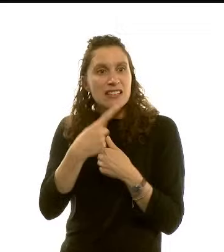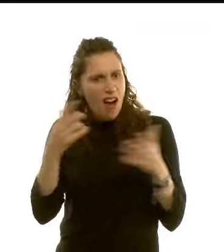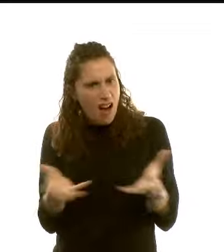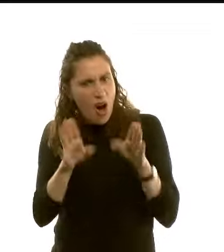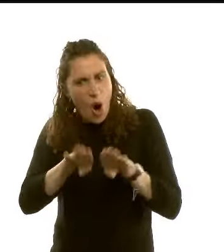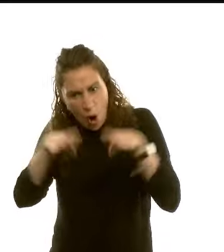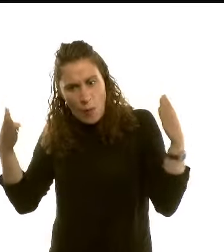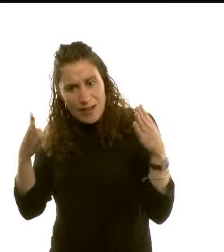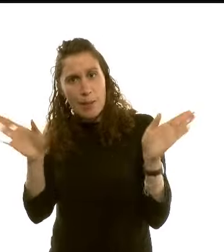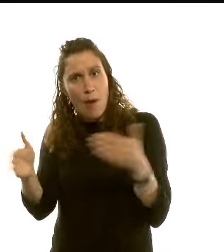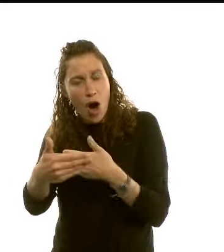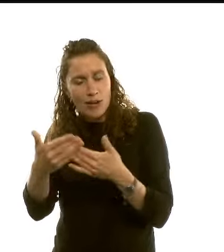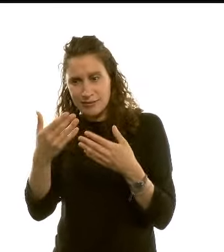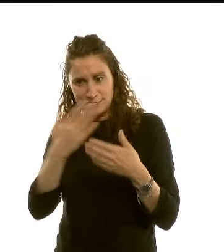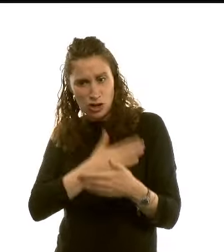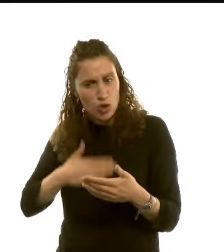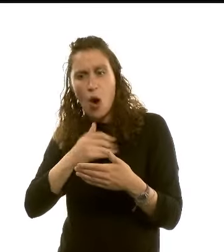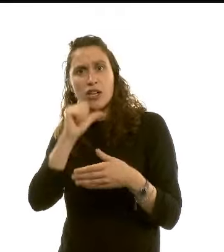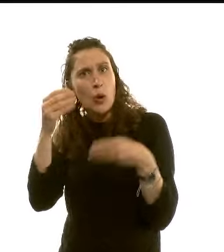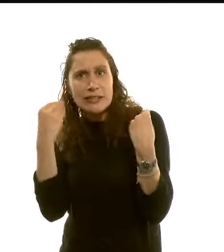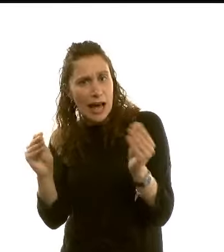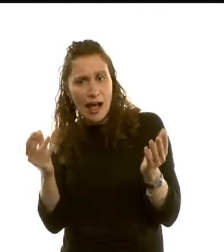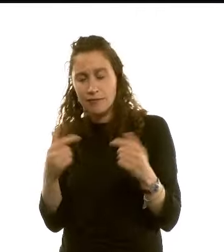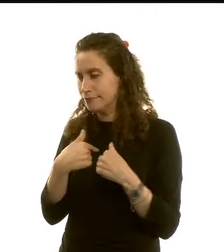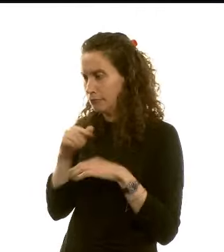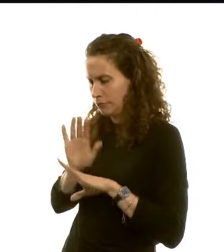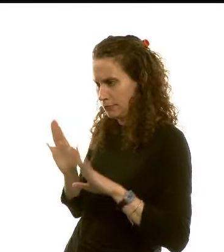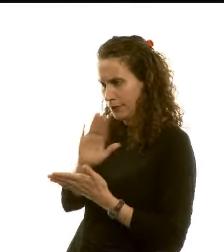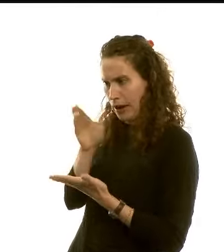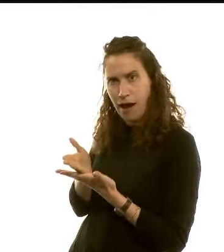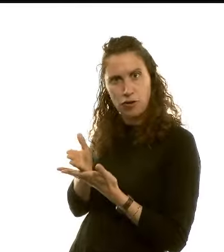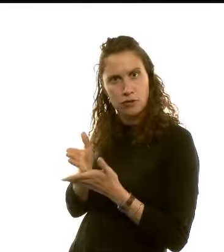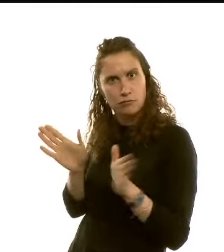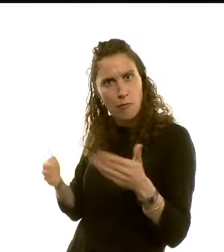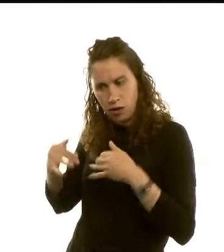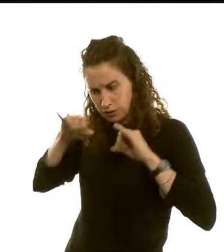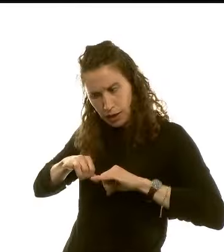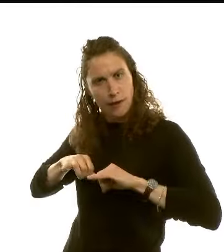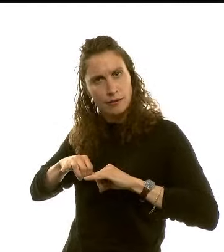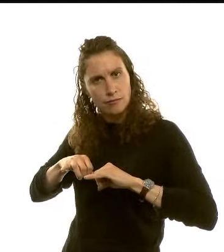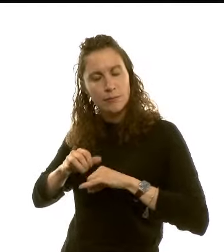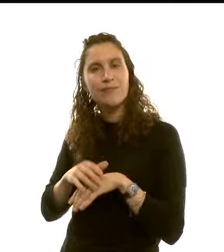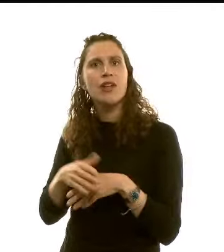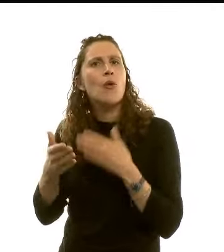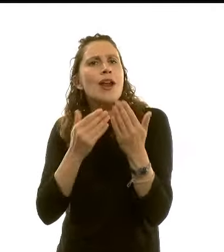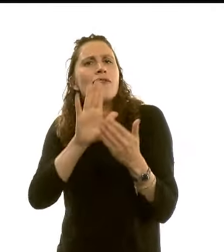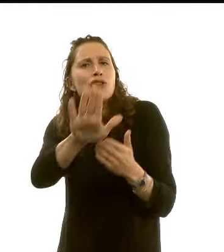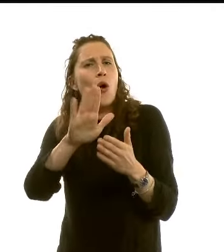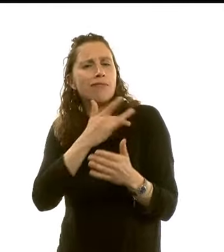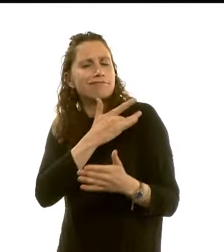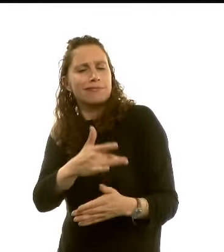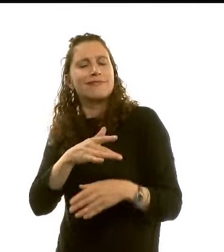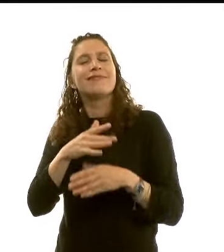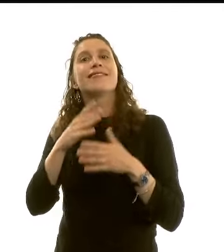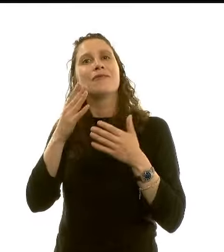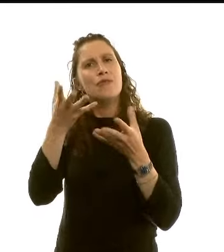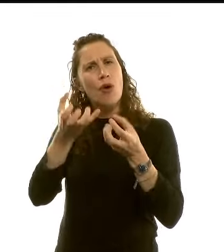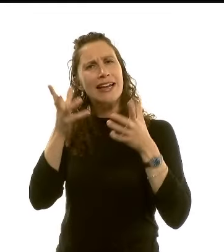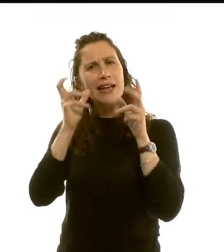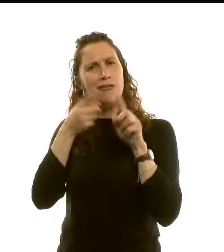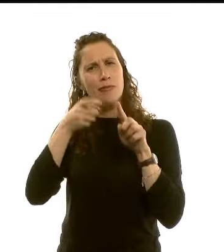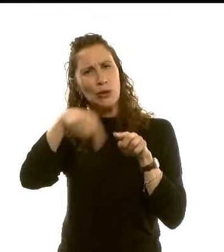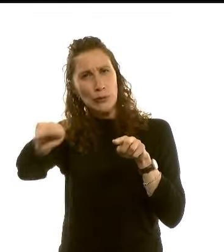it online. Just enjoy it. Never. Okay. But whatever you're into, we would love to hear from you throughout the show. So